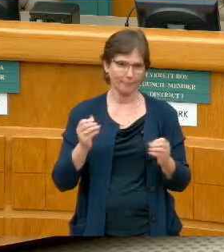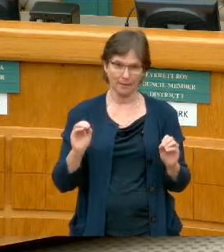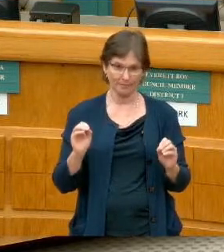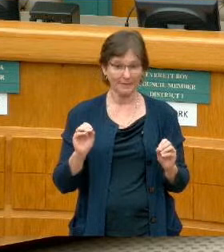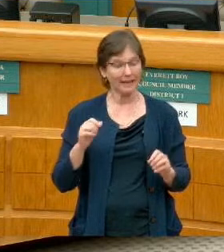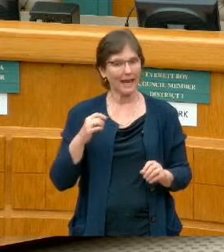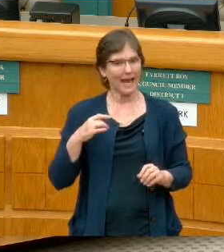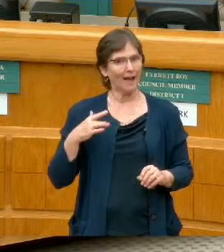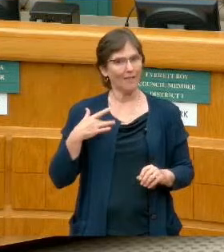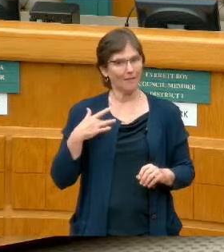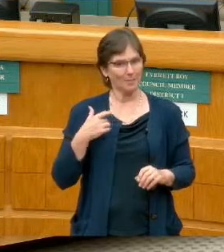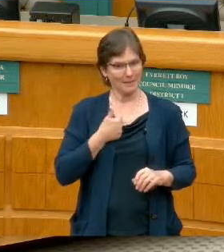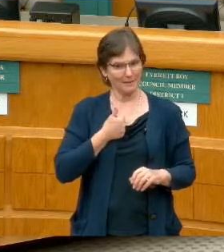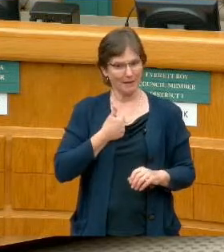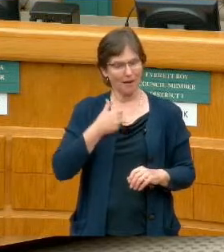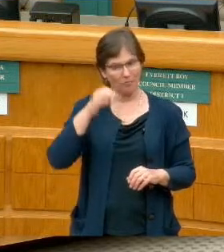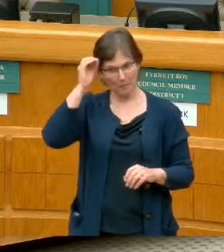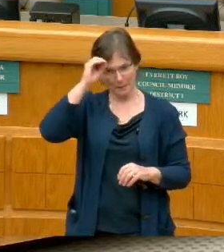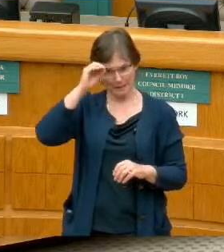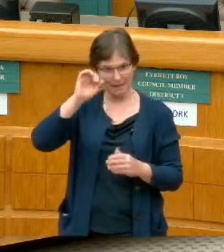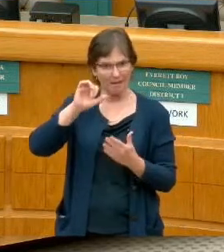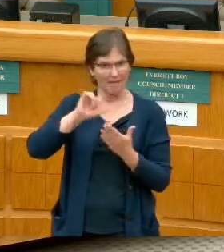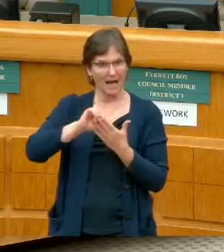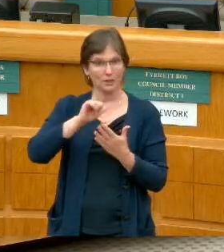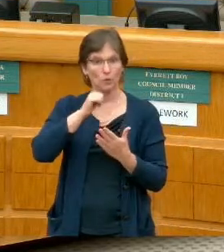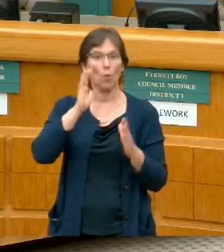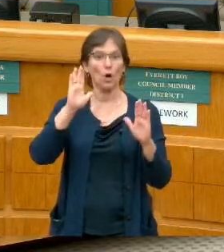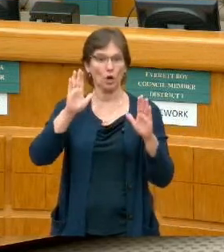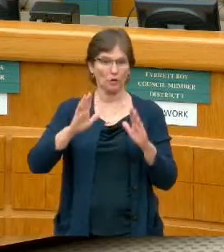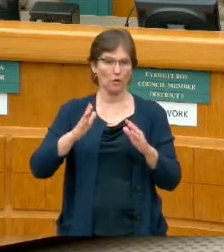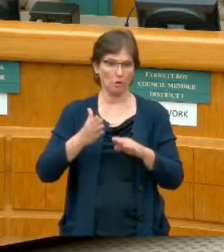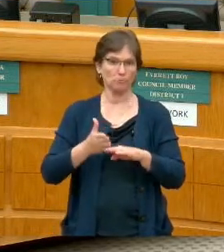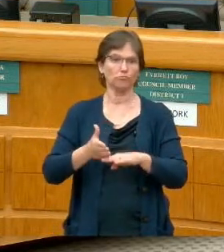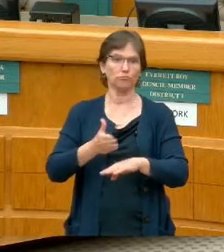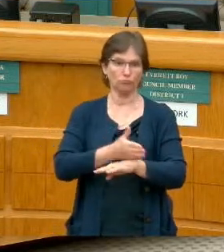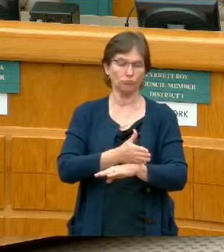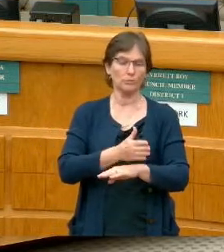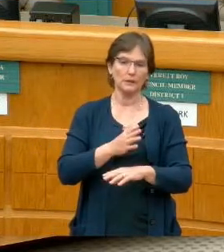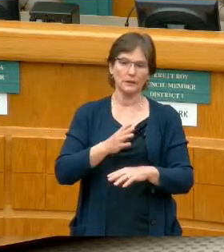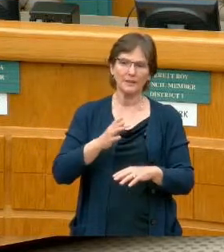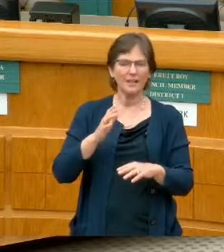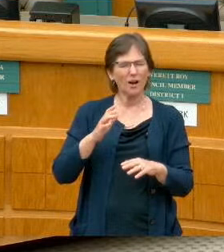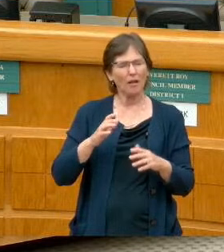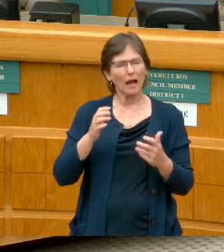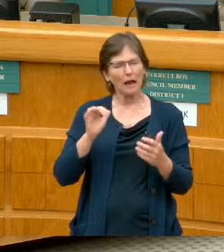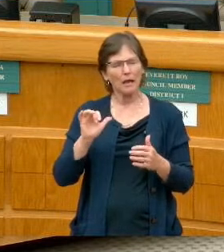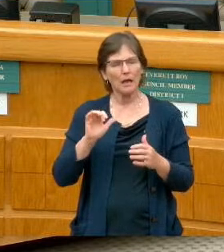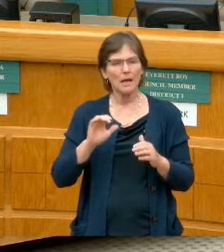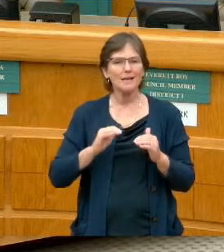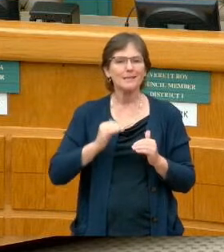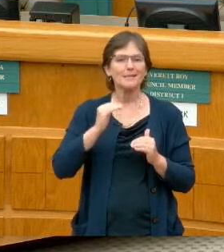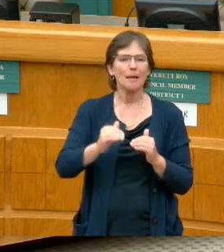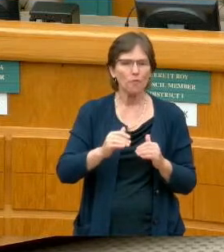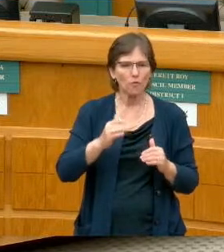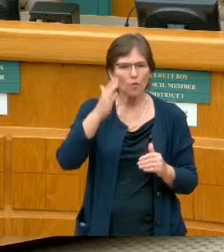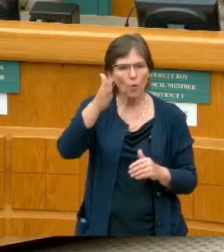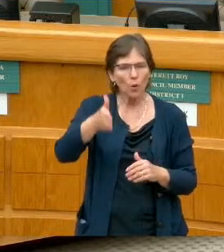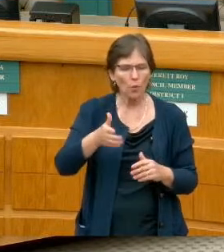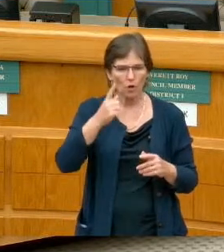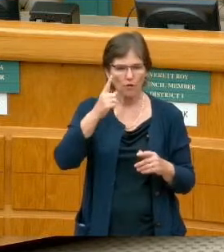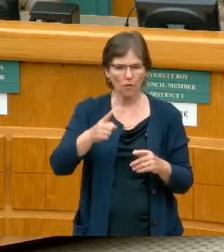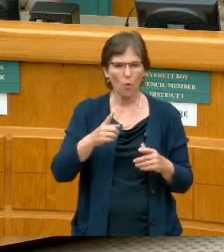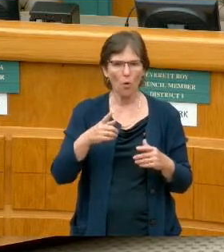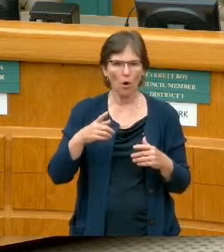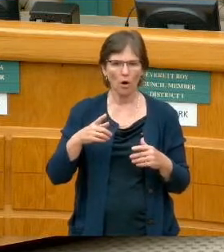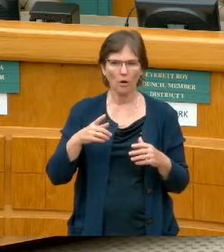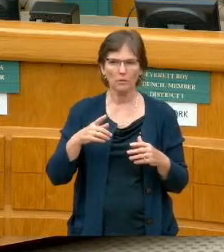I said, the judge will give us a little more insight. She's got the legal training to do that. I don't, but that's how this is going to